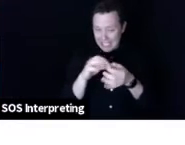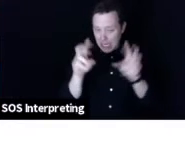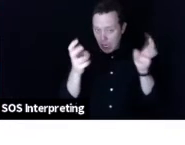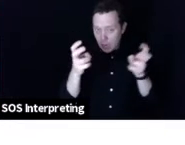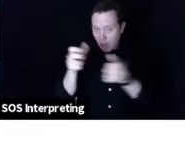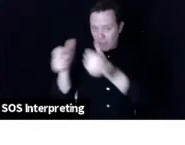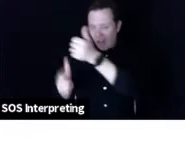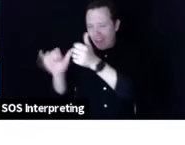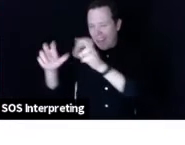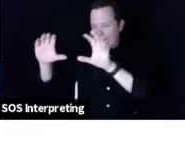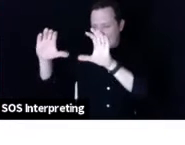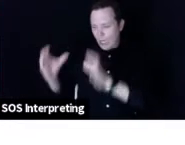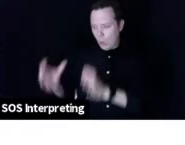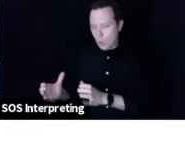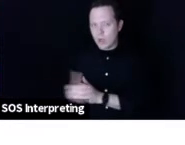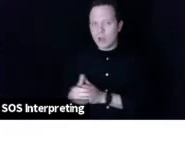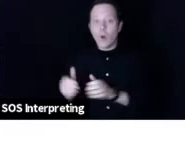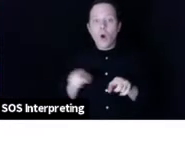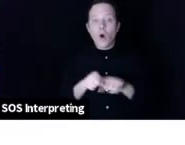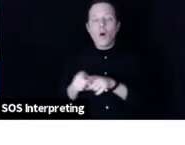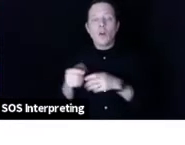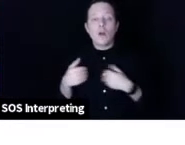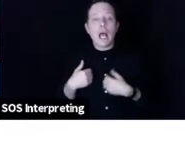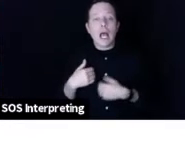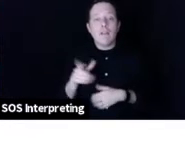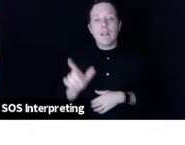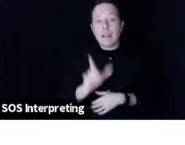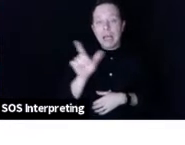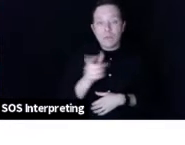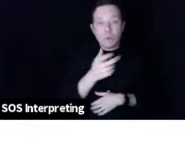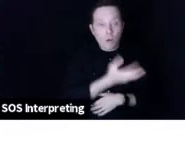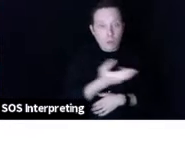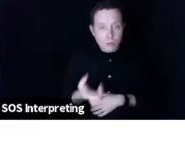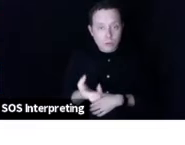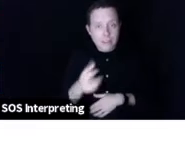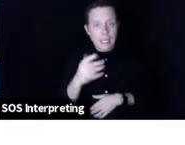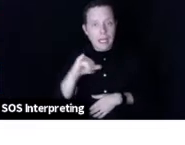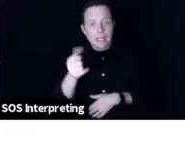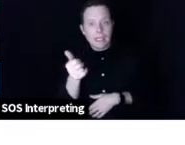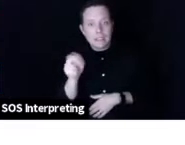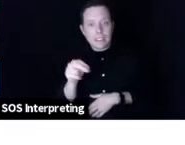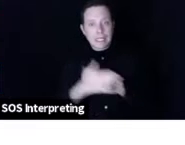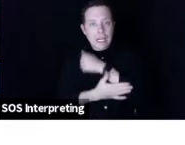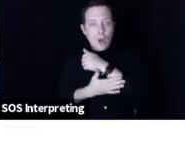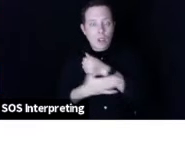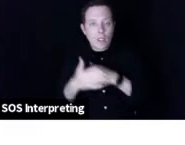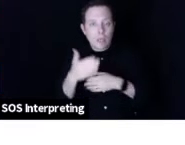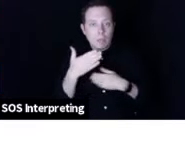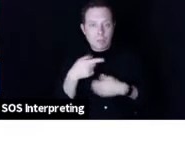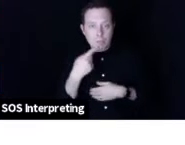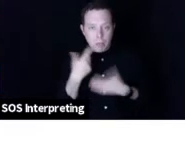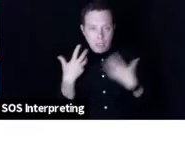also resources from the library and Jackson County Public Health, as well as those databases I was just talking